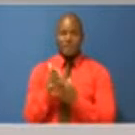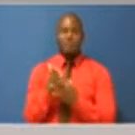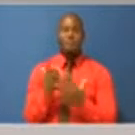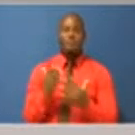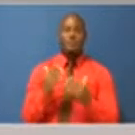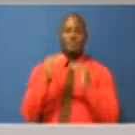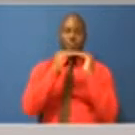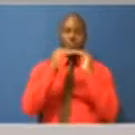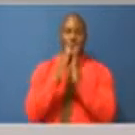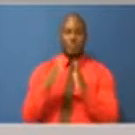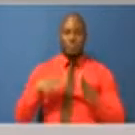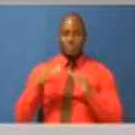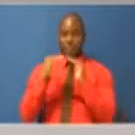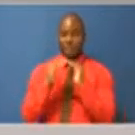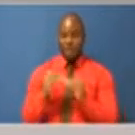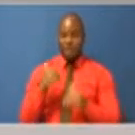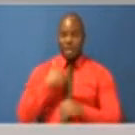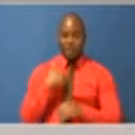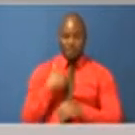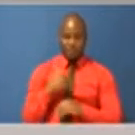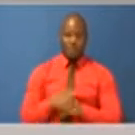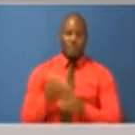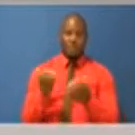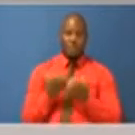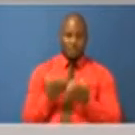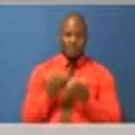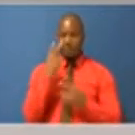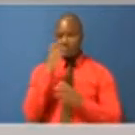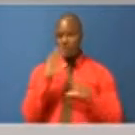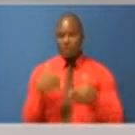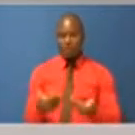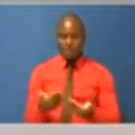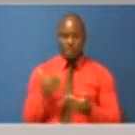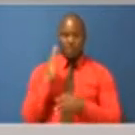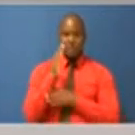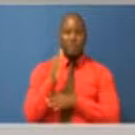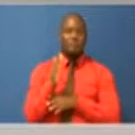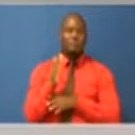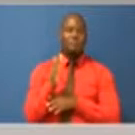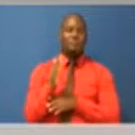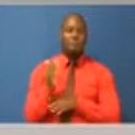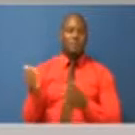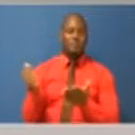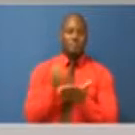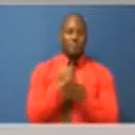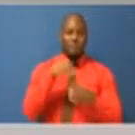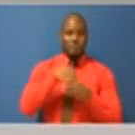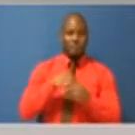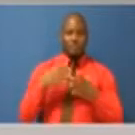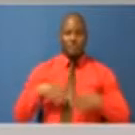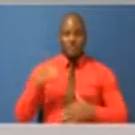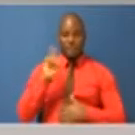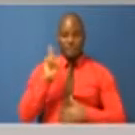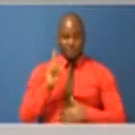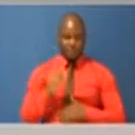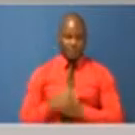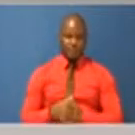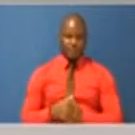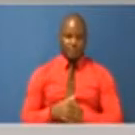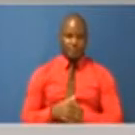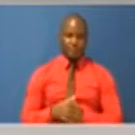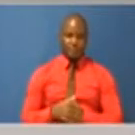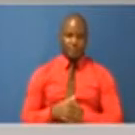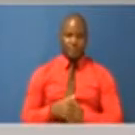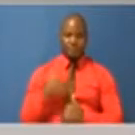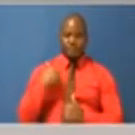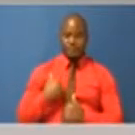upper class people for housing we also need to reflect on how there are a lot of unemployed people in nairobi so i